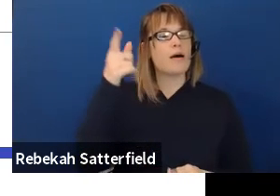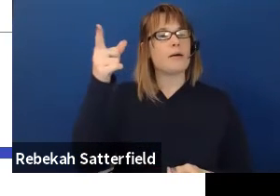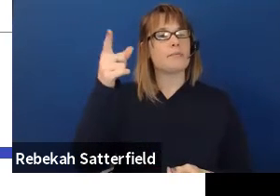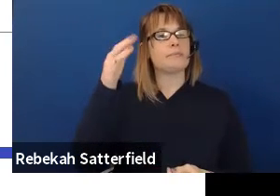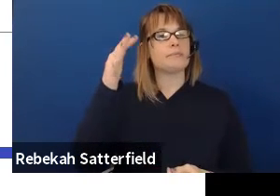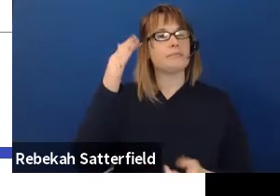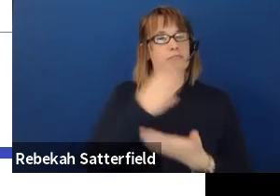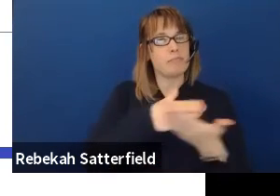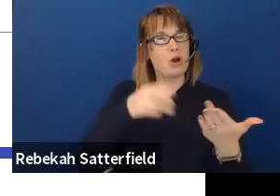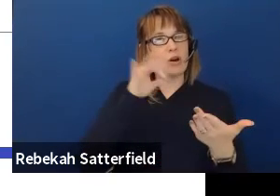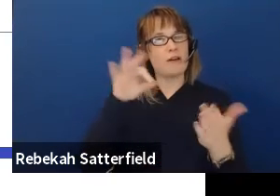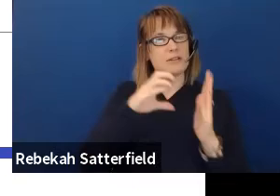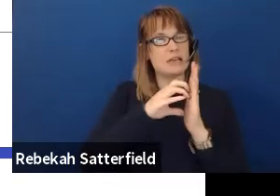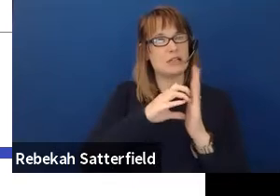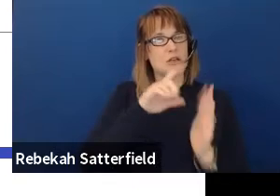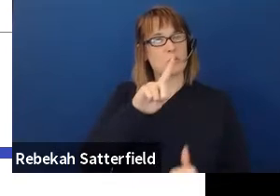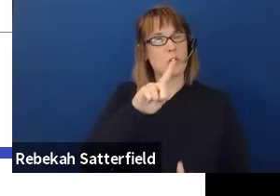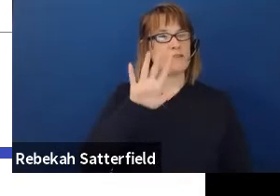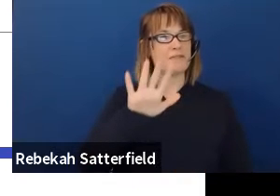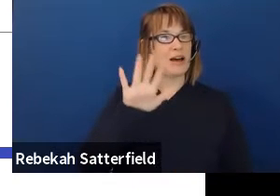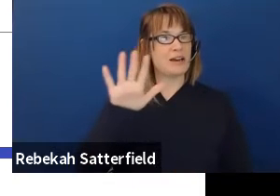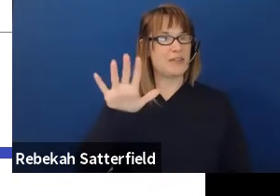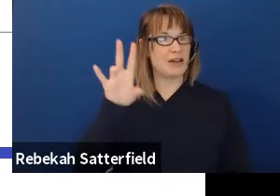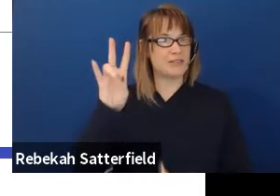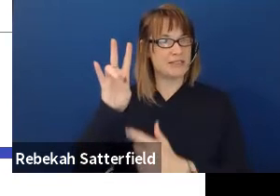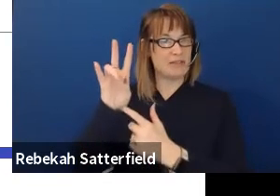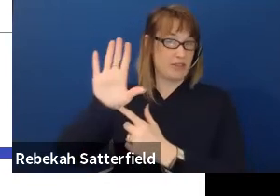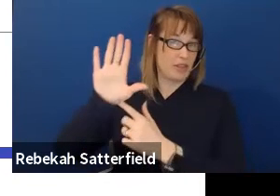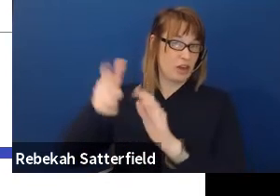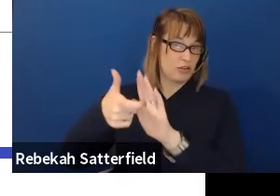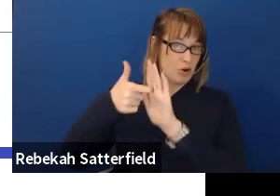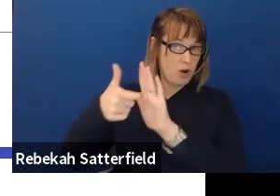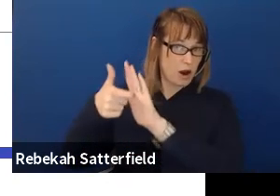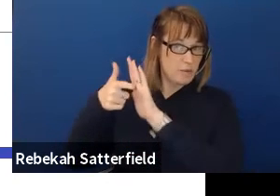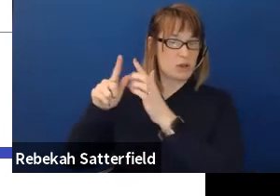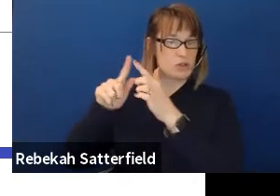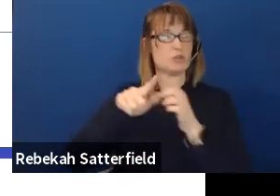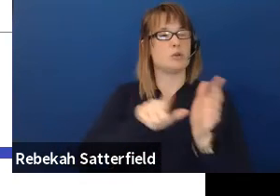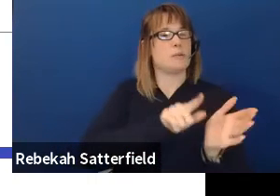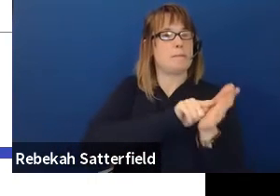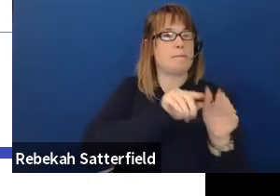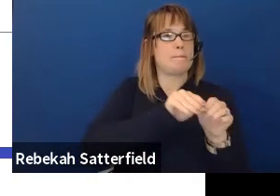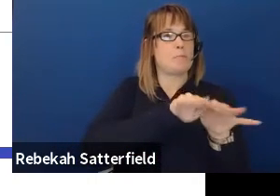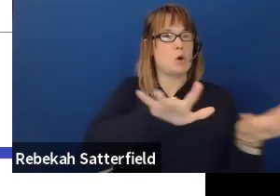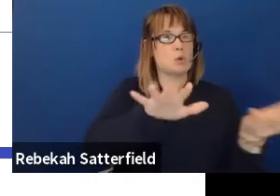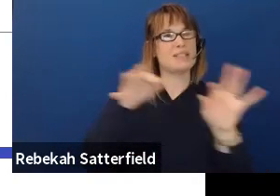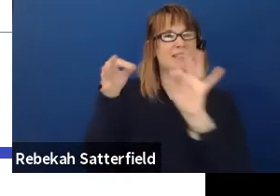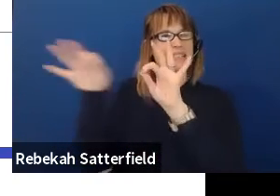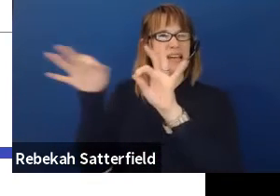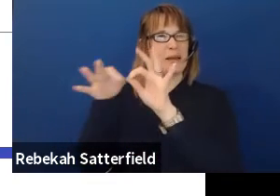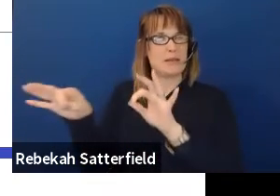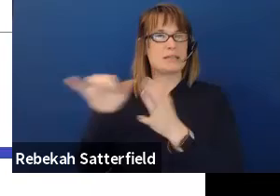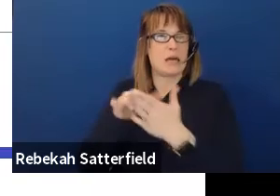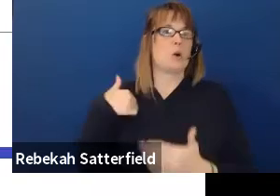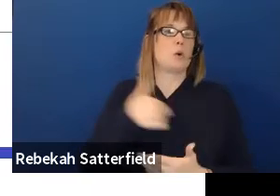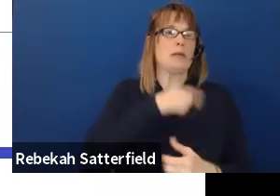sorry, part of the Section 1557 tagline requirement is to post those statements that language services are